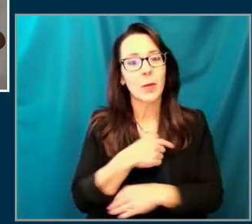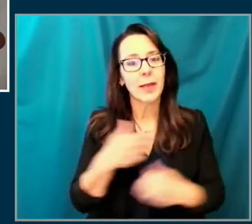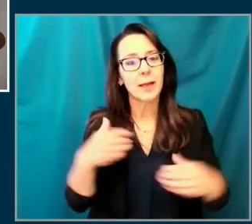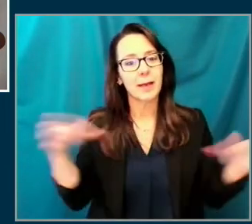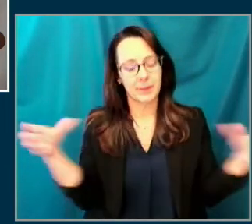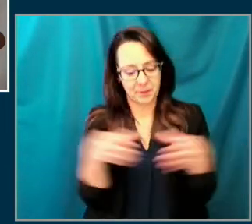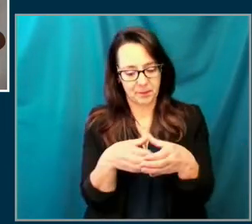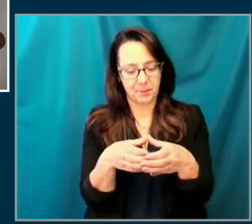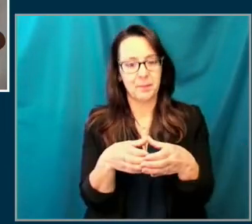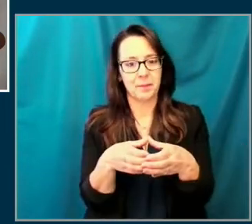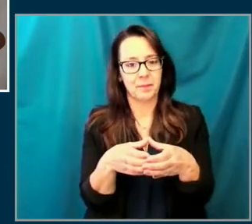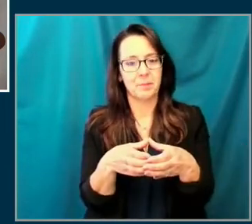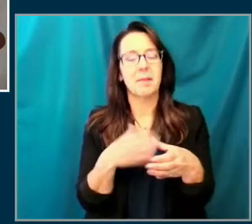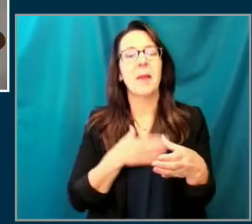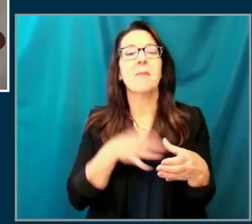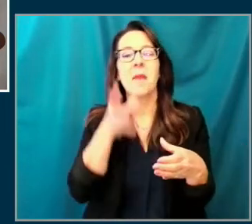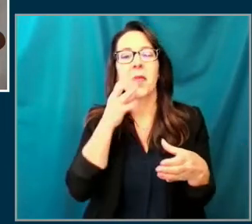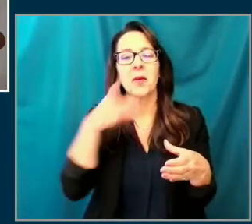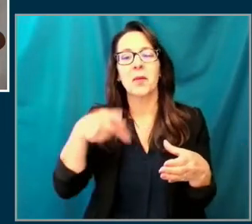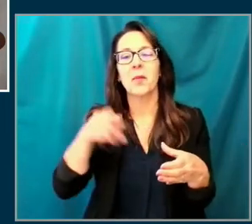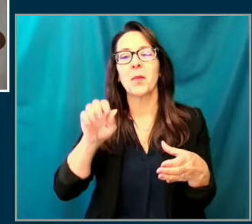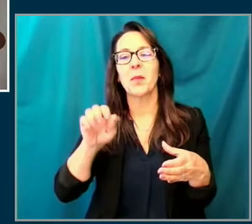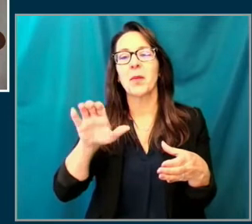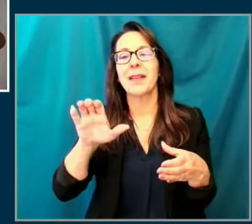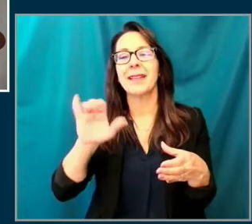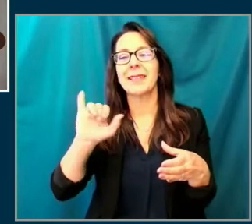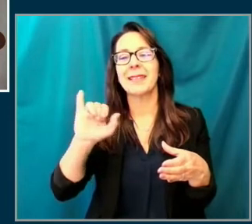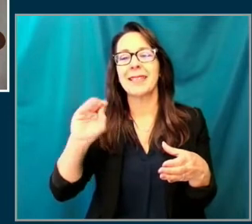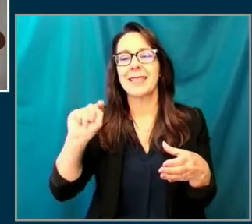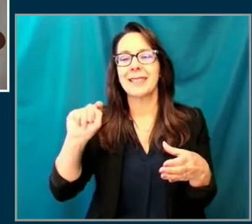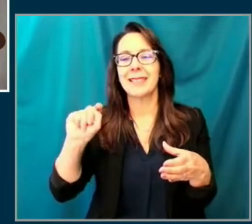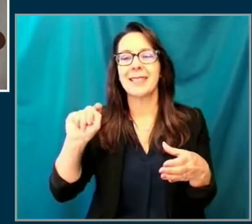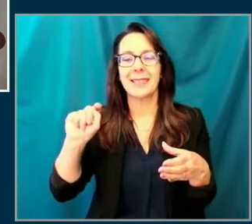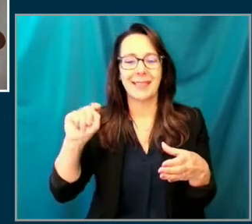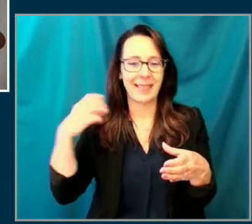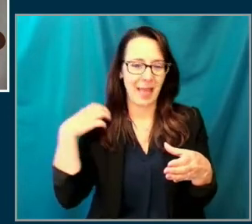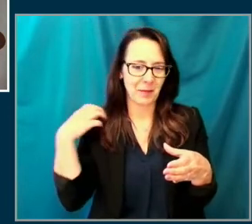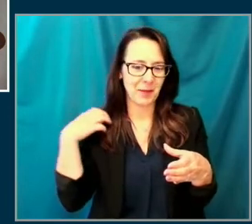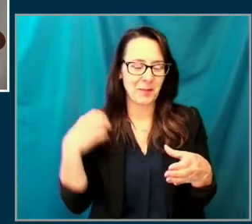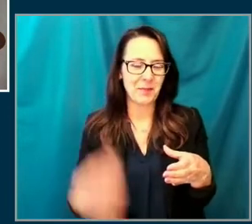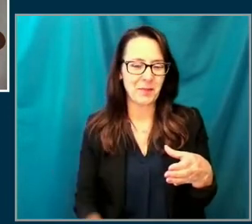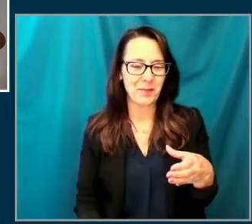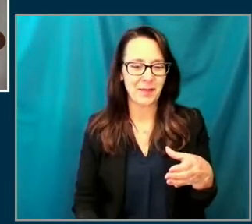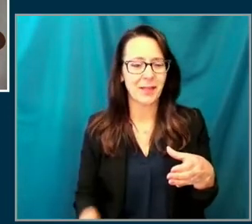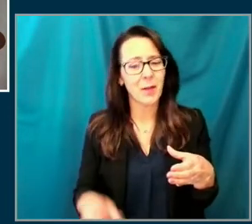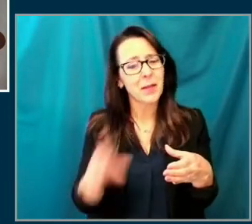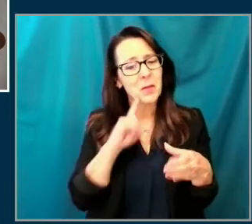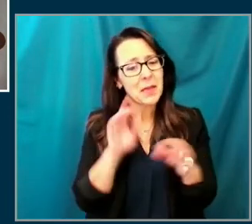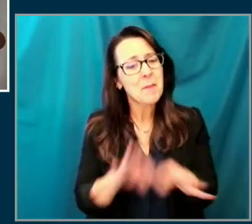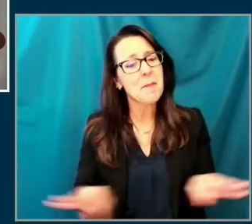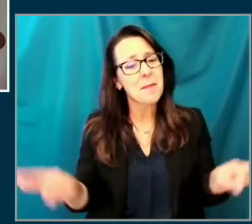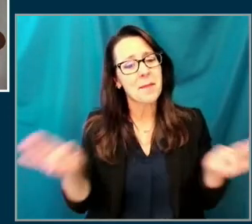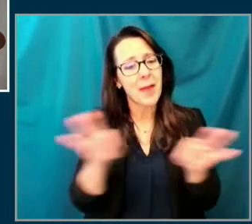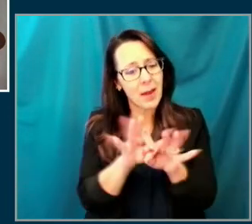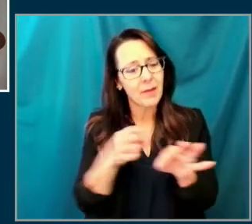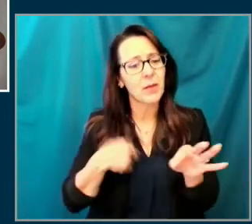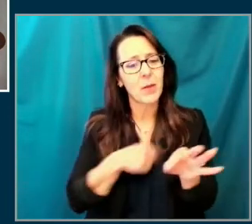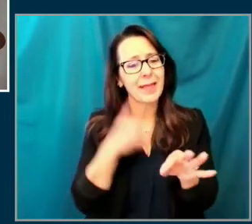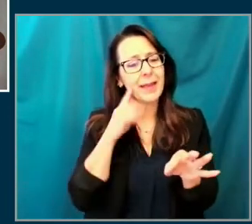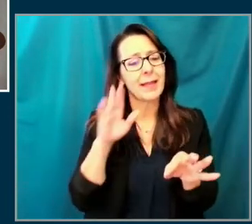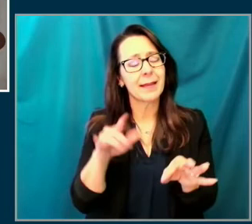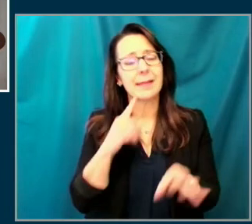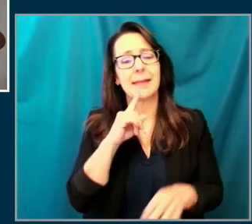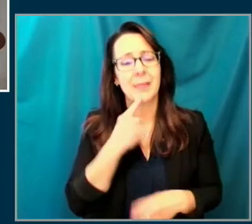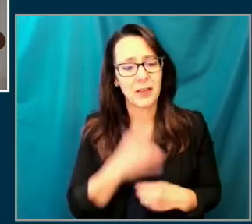mother was a precinct captain. So when I think about this, I recognize the fact that it is imperative that we take this very seriously. We can see